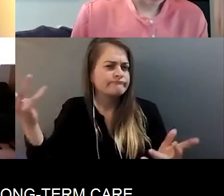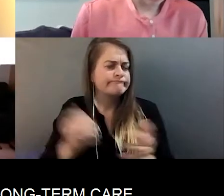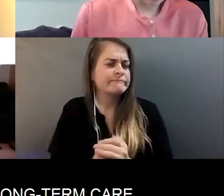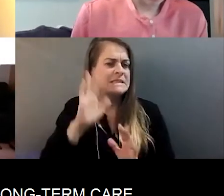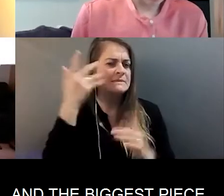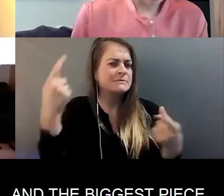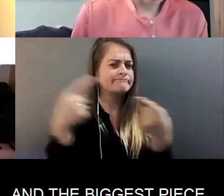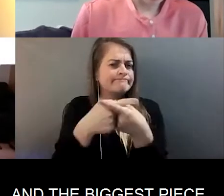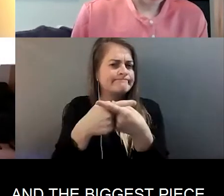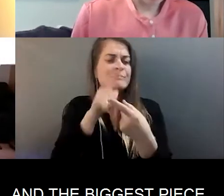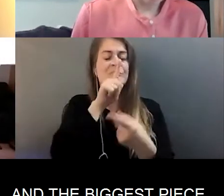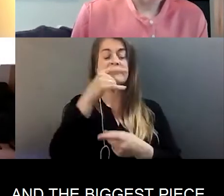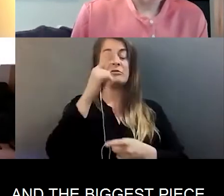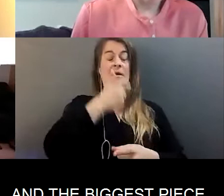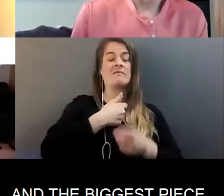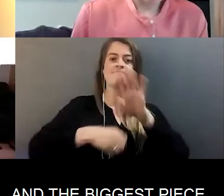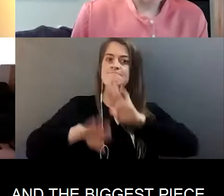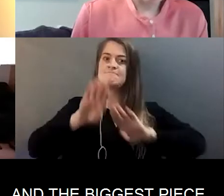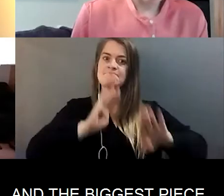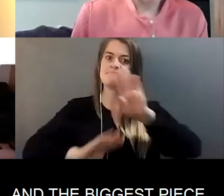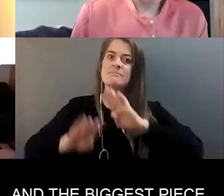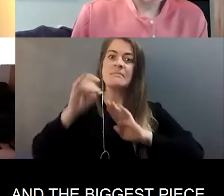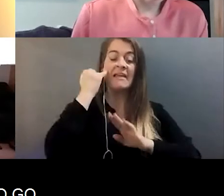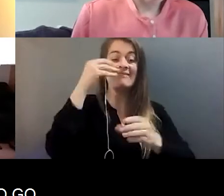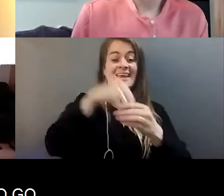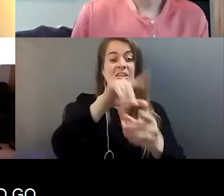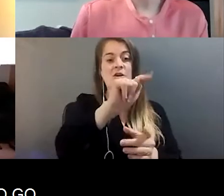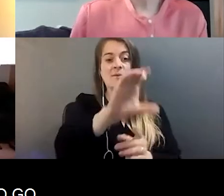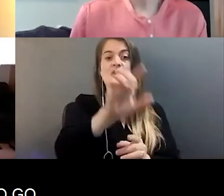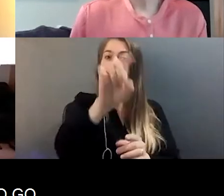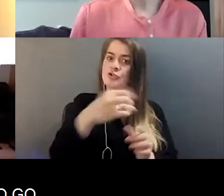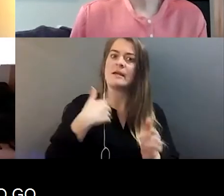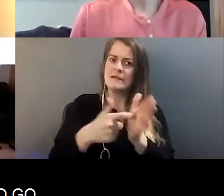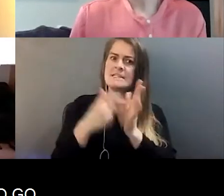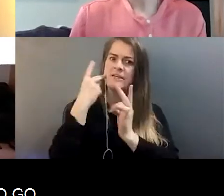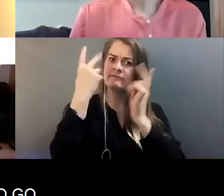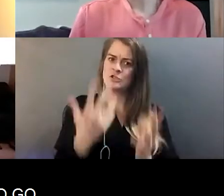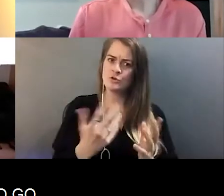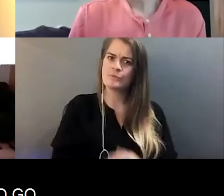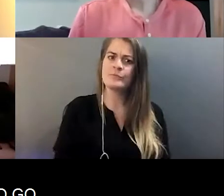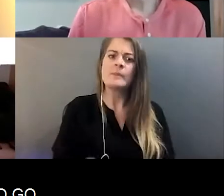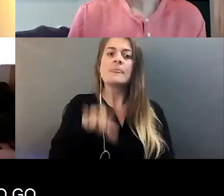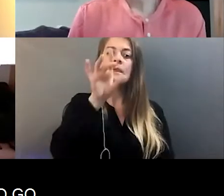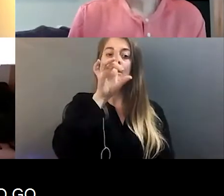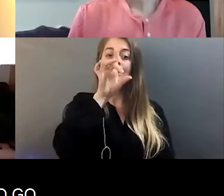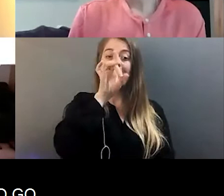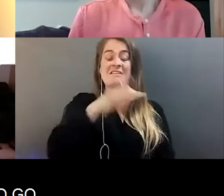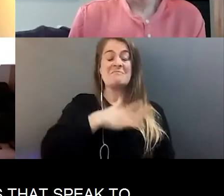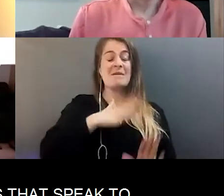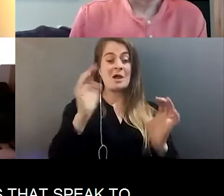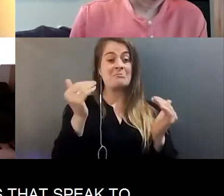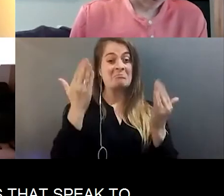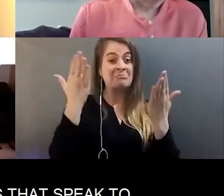a big frustration there. And the biggest piece of advice I can give is to go armed with the